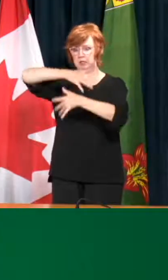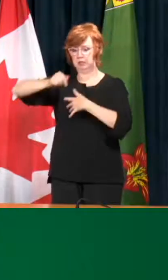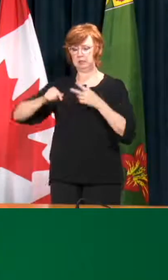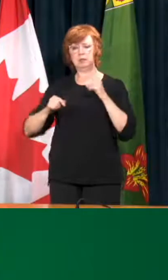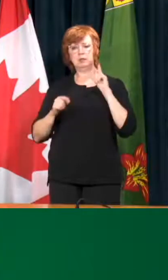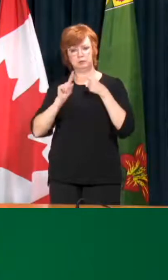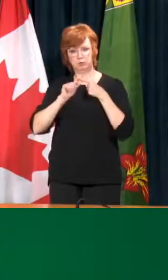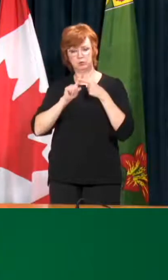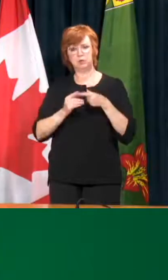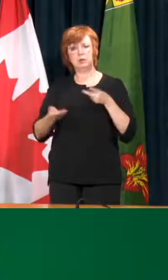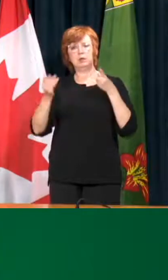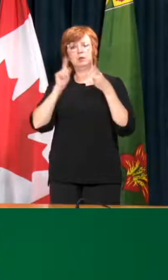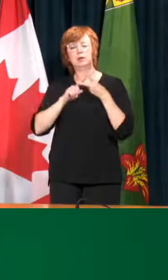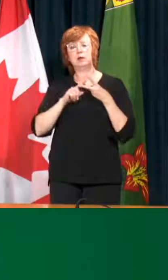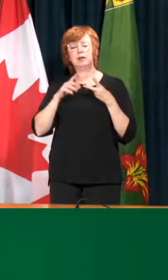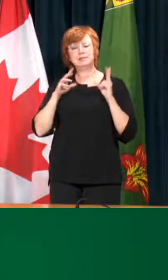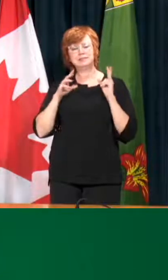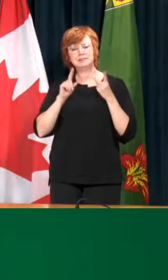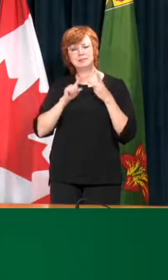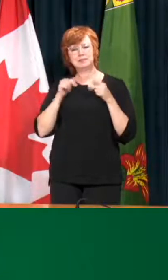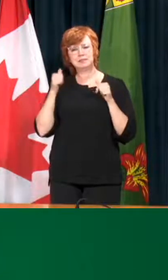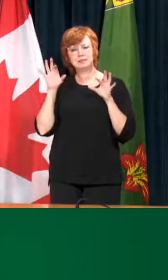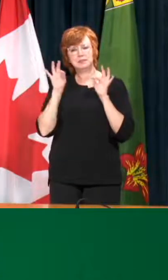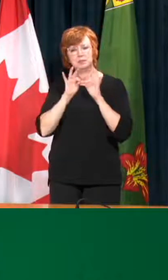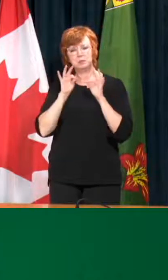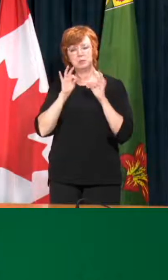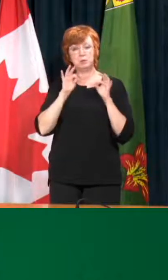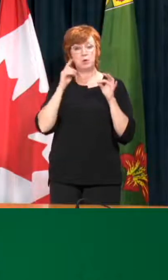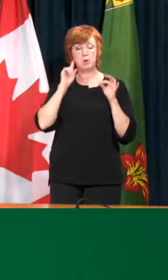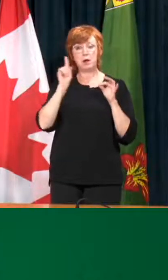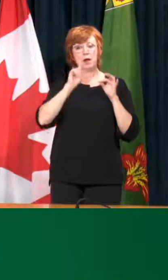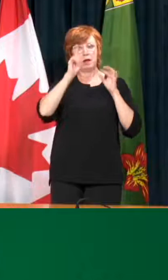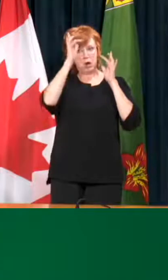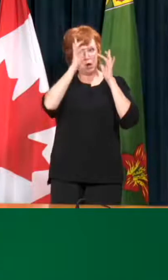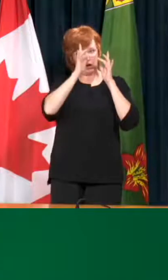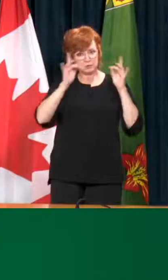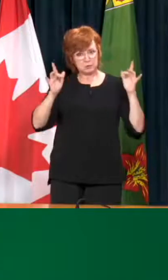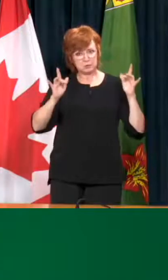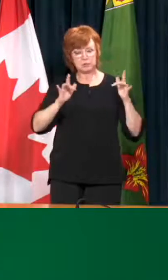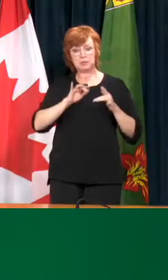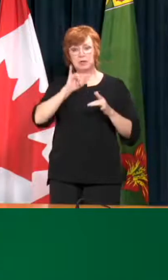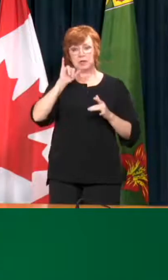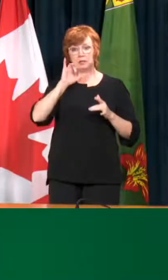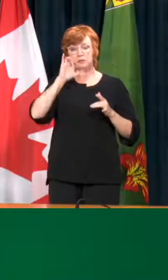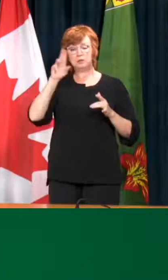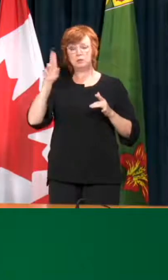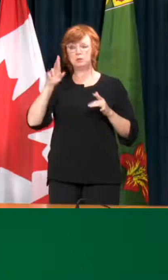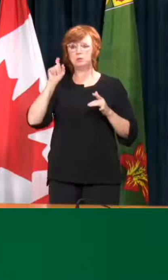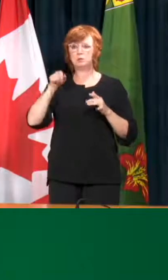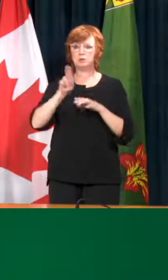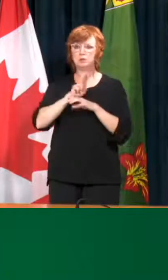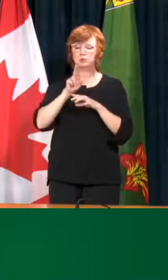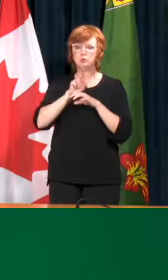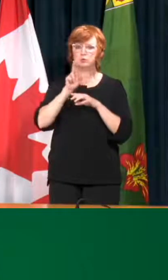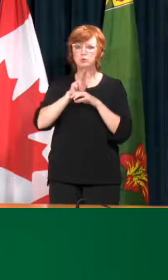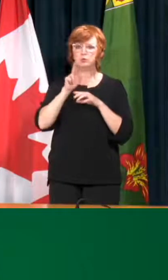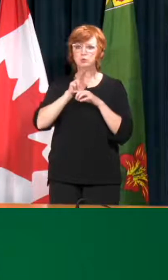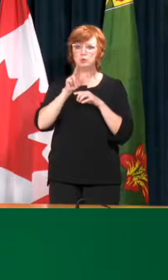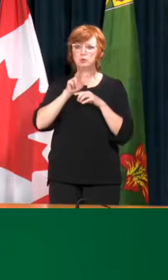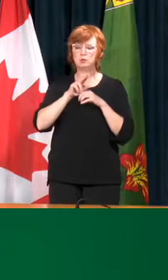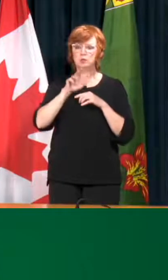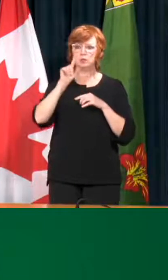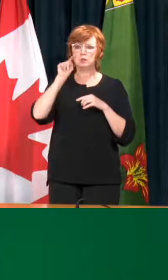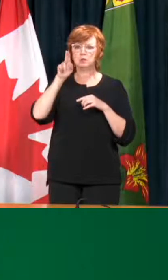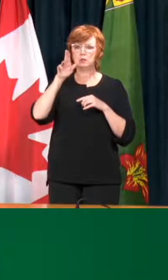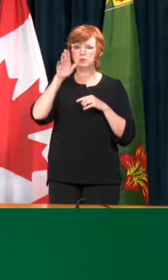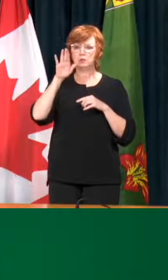are intubating someone in an ICU, you may be generating through intubation and suctioning an aerosol